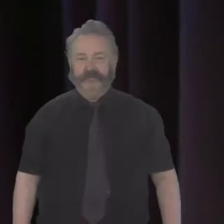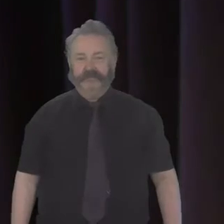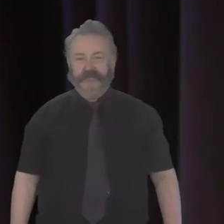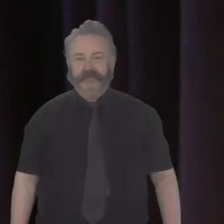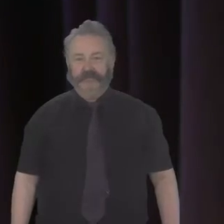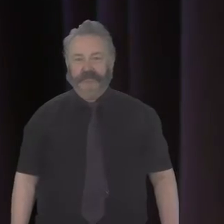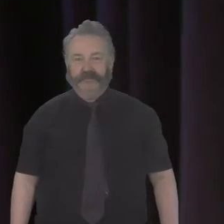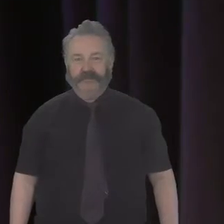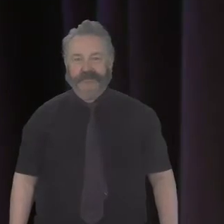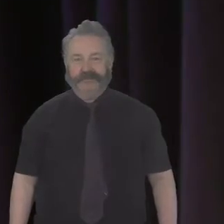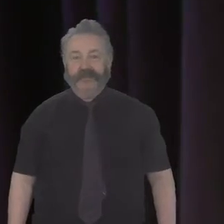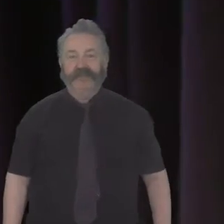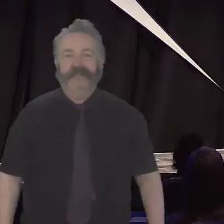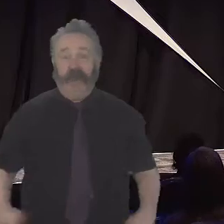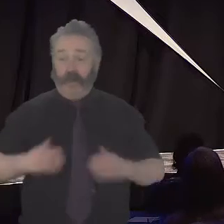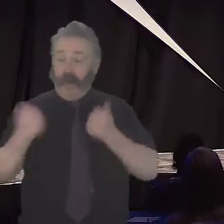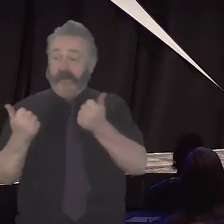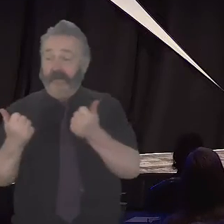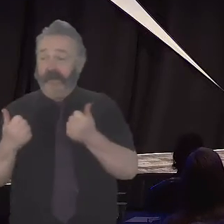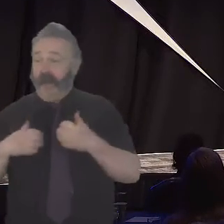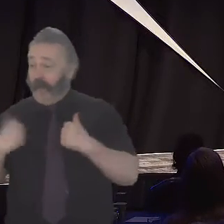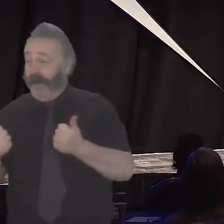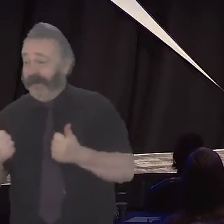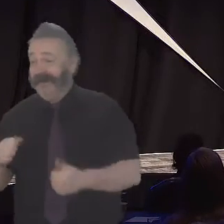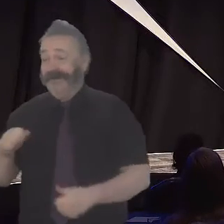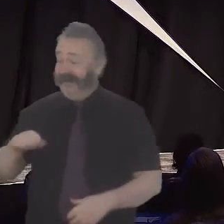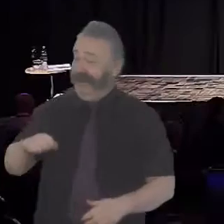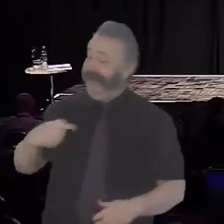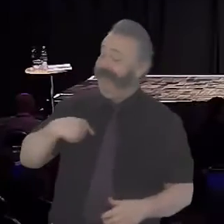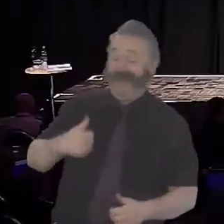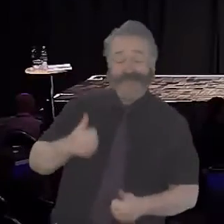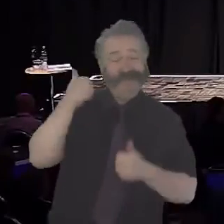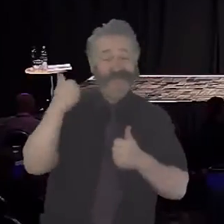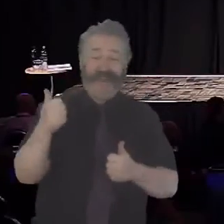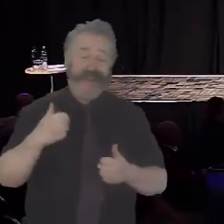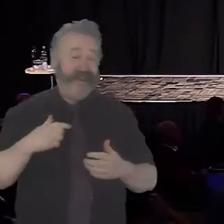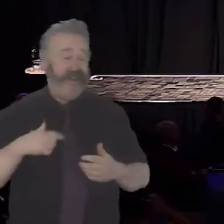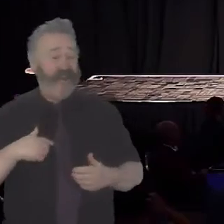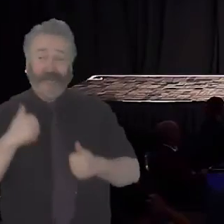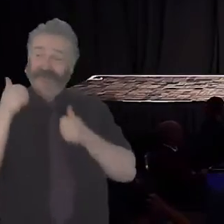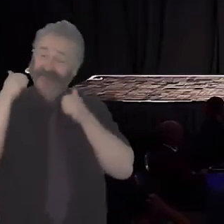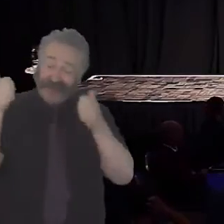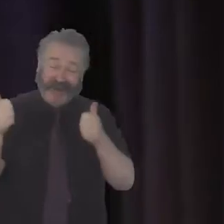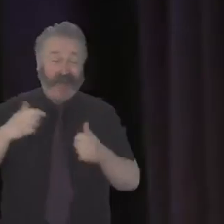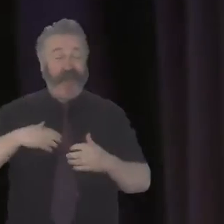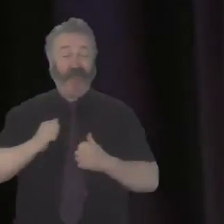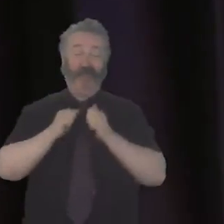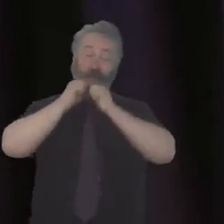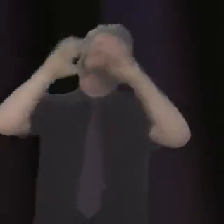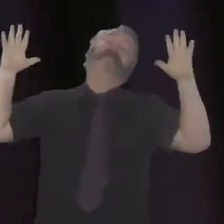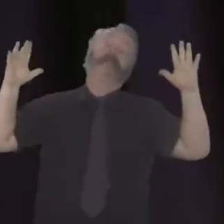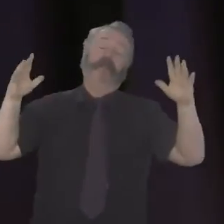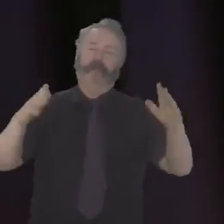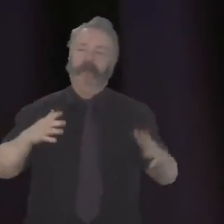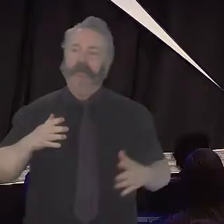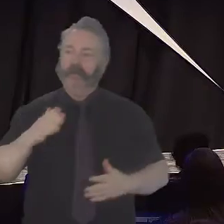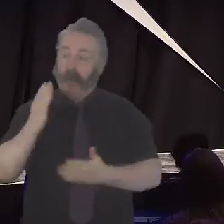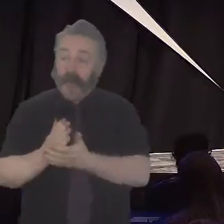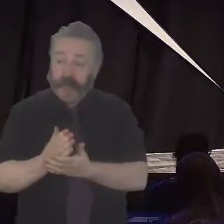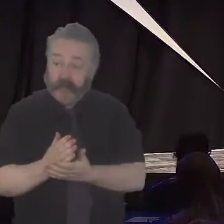how are you how are you yeah I'm fine I'm good I'm wonderful are you